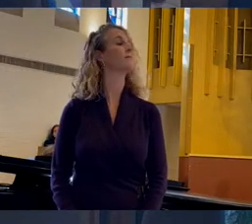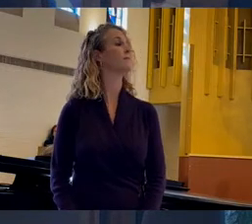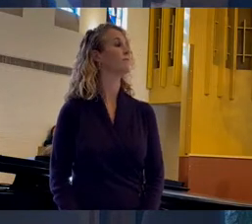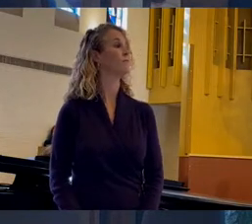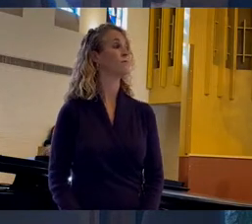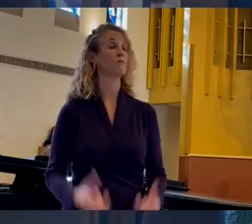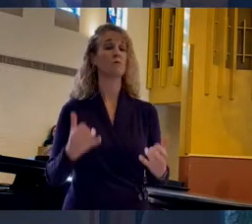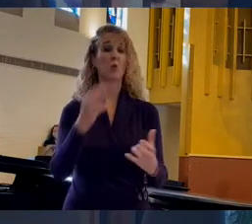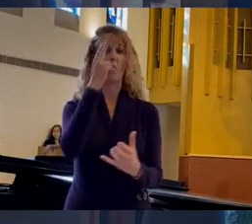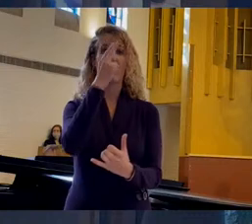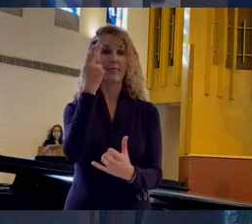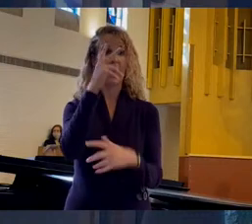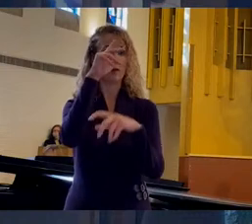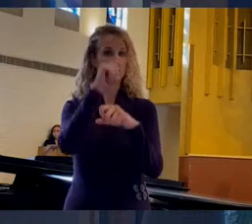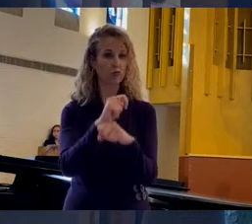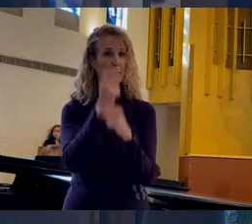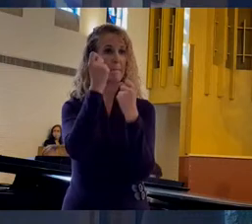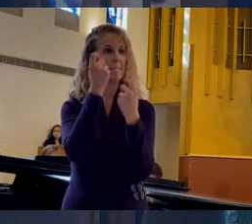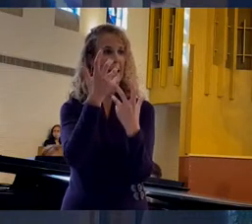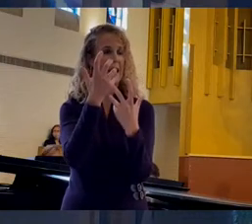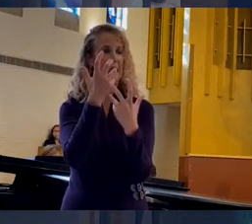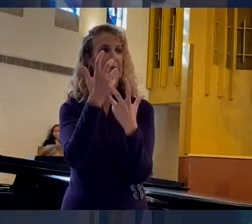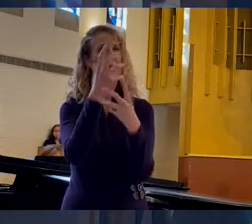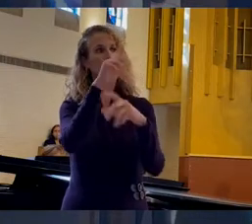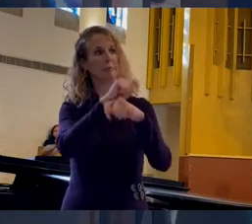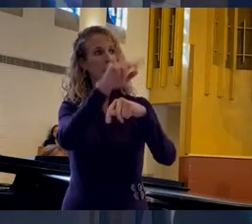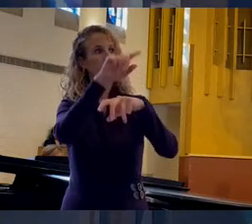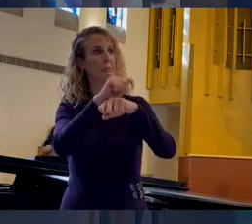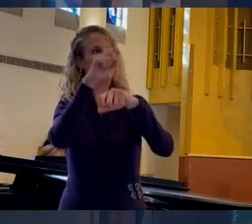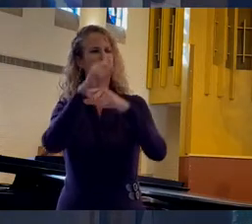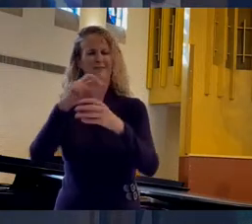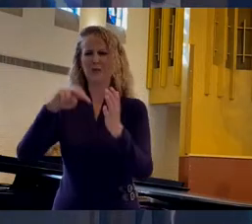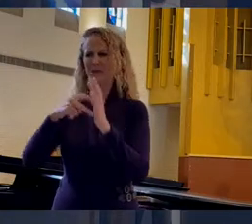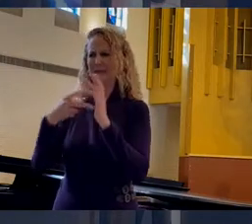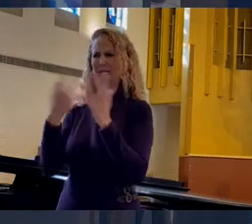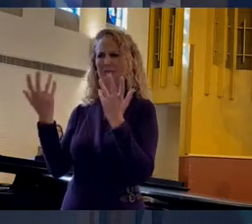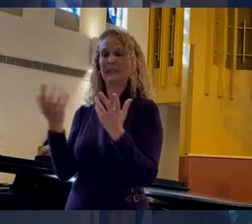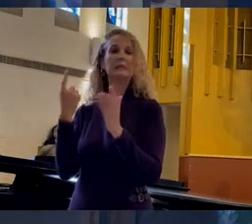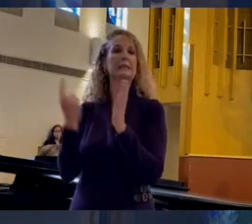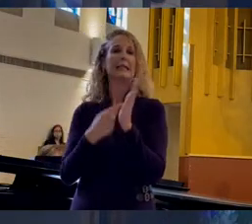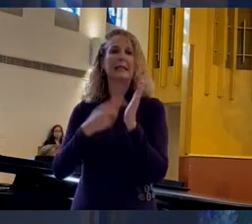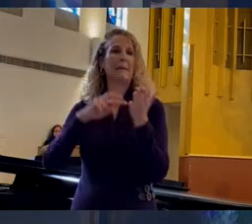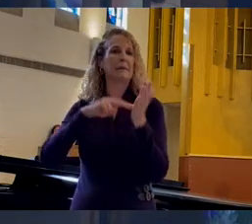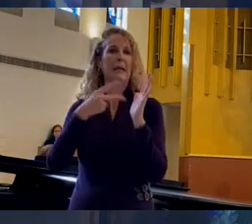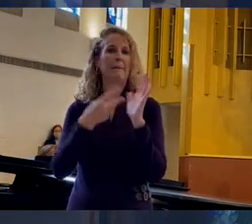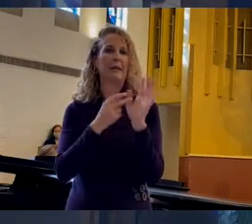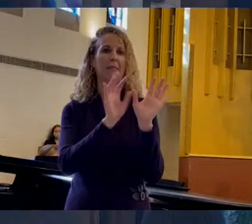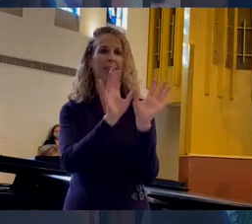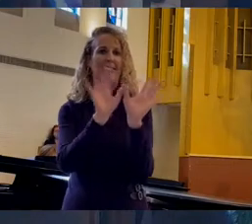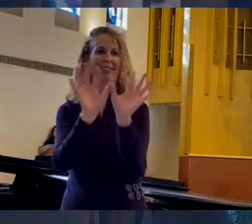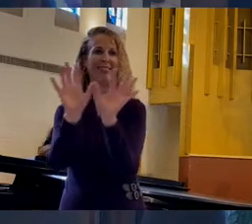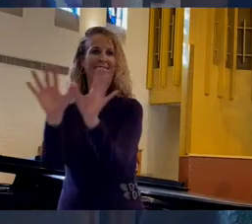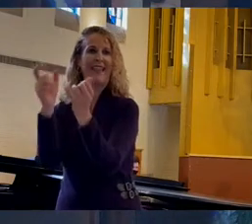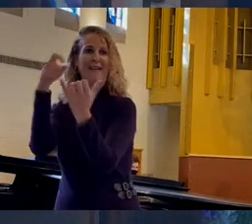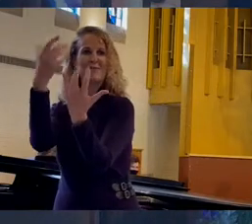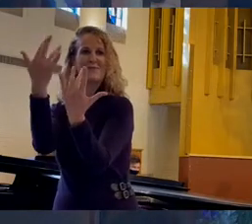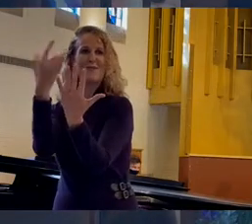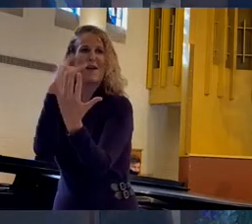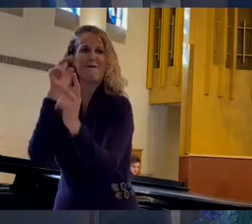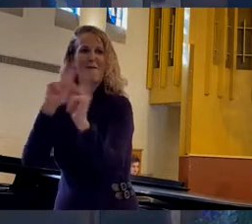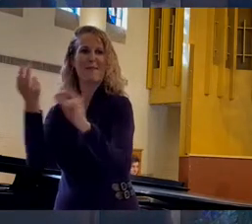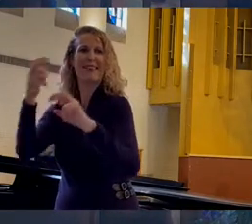in the Catholic rite, there's a lot of ritual, and some people say, well, what does all that mean? Sometimes it's just getting people from A to B, just so you